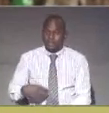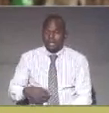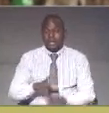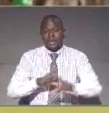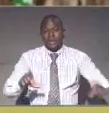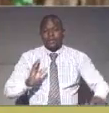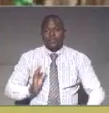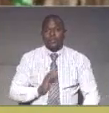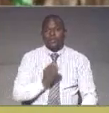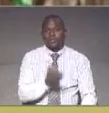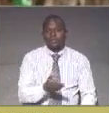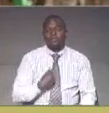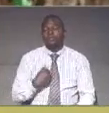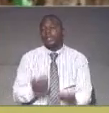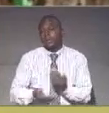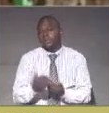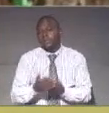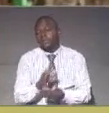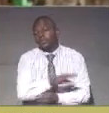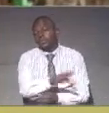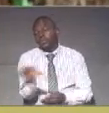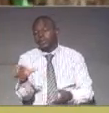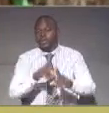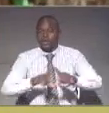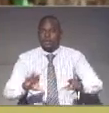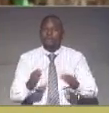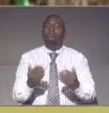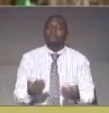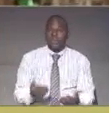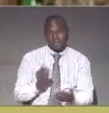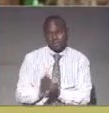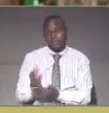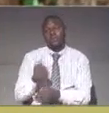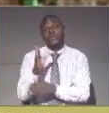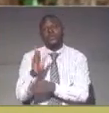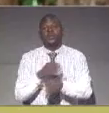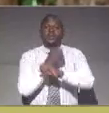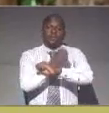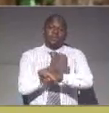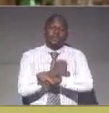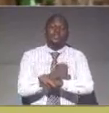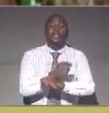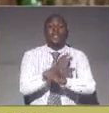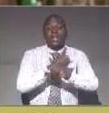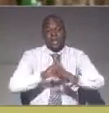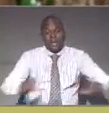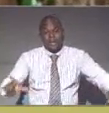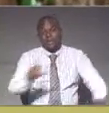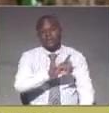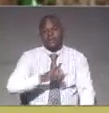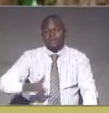board that caters for all the land. In fact, Ministry of Defense is the landlord. We here